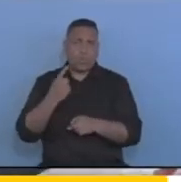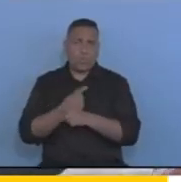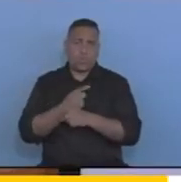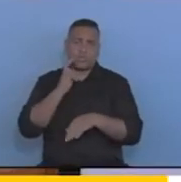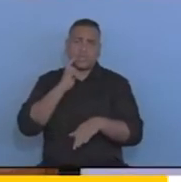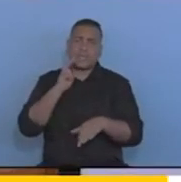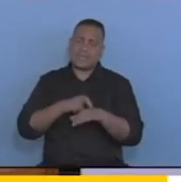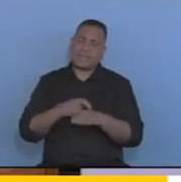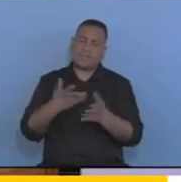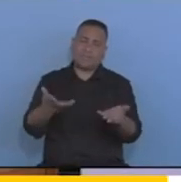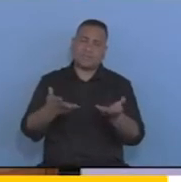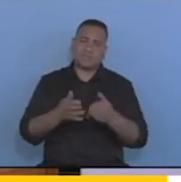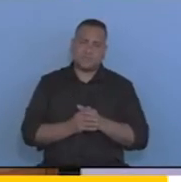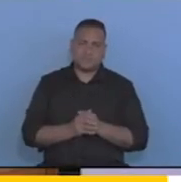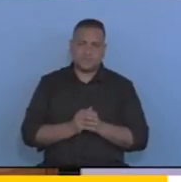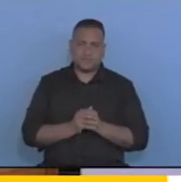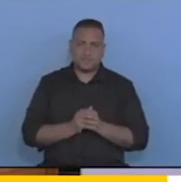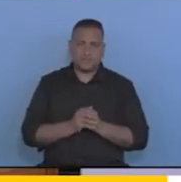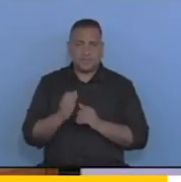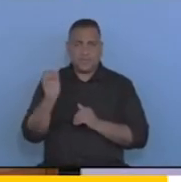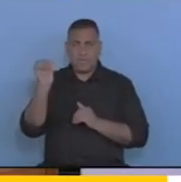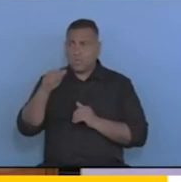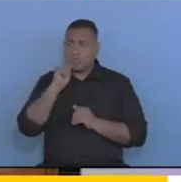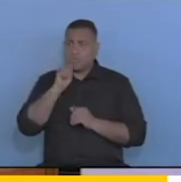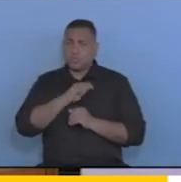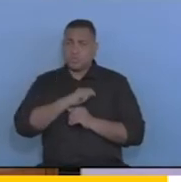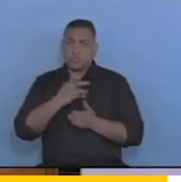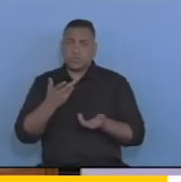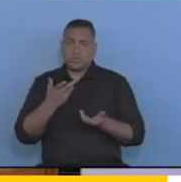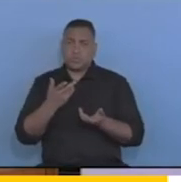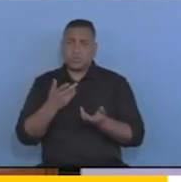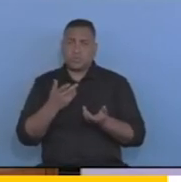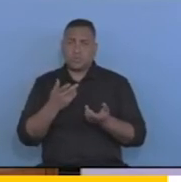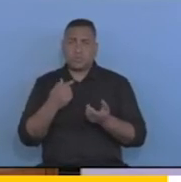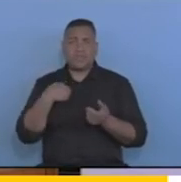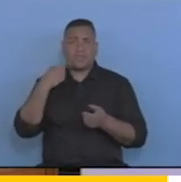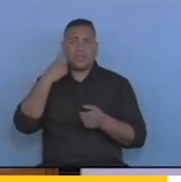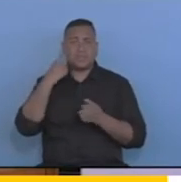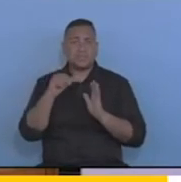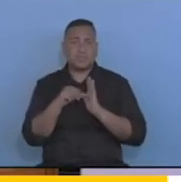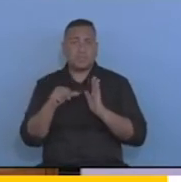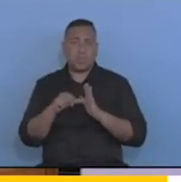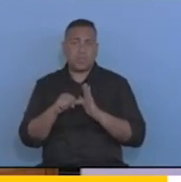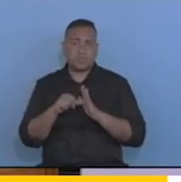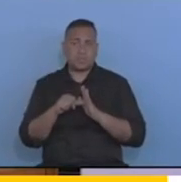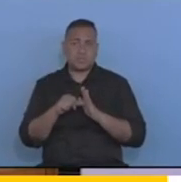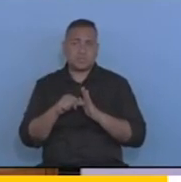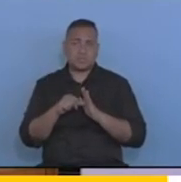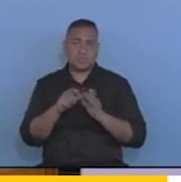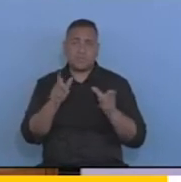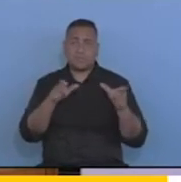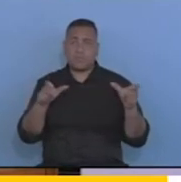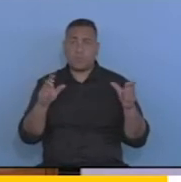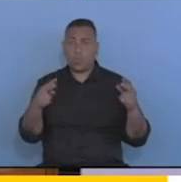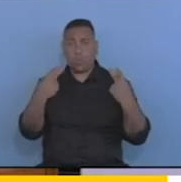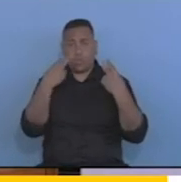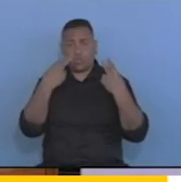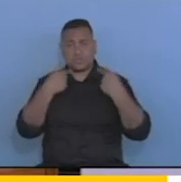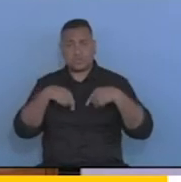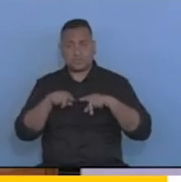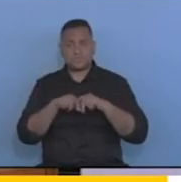Yes, yeah? Definitely. And I also think it's important that people watching this